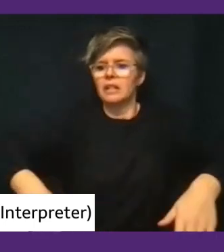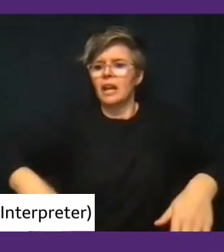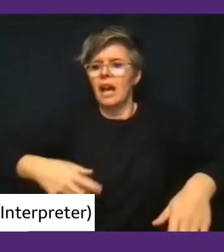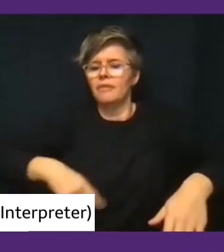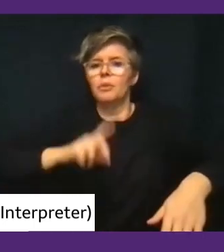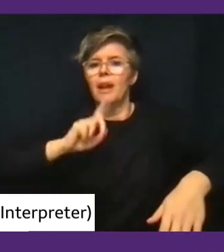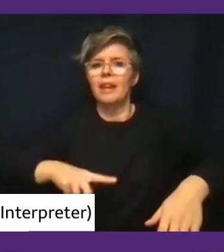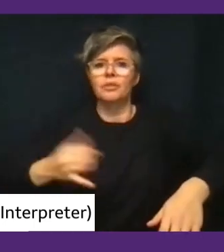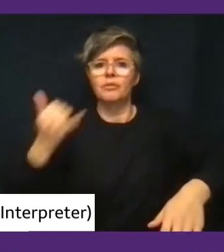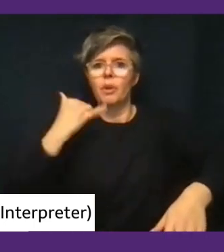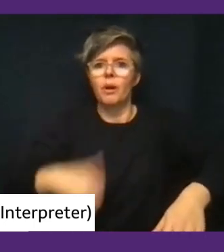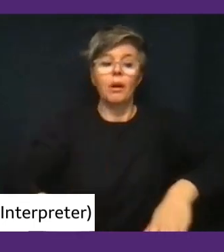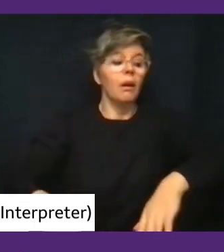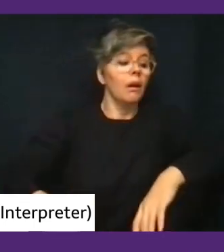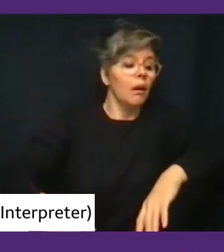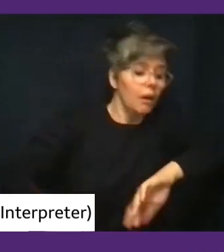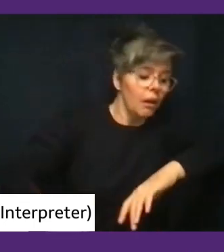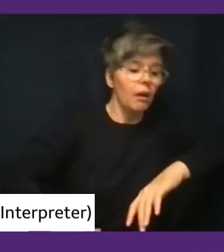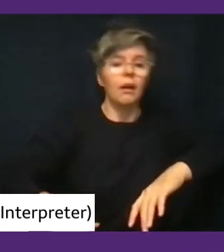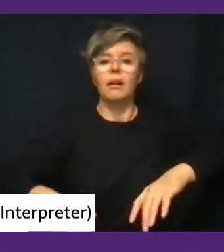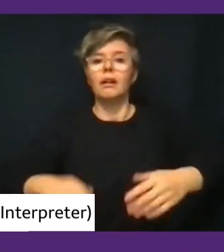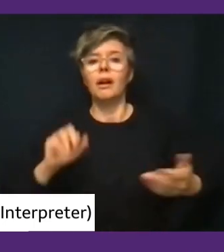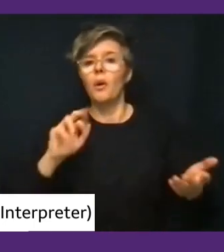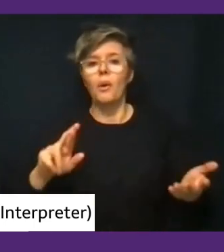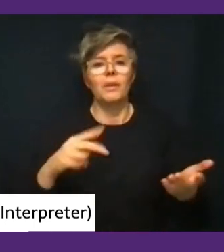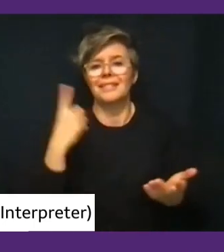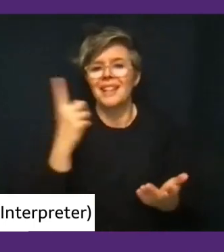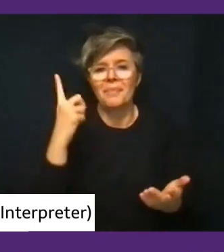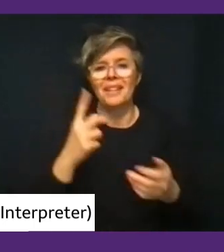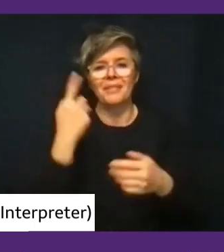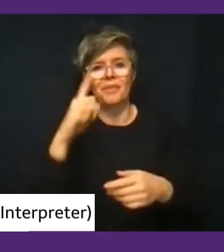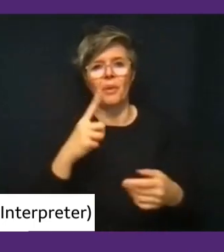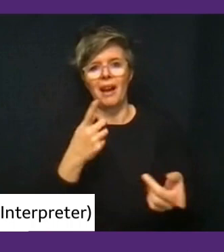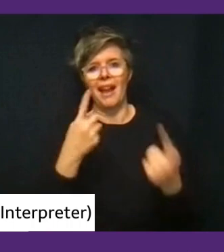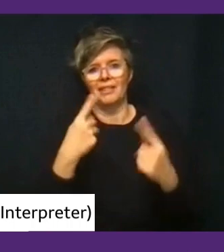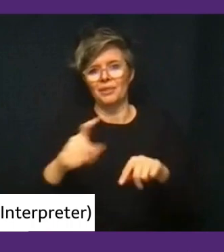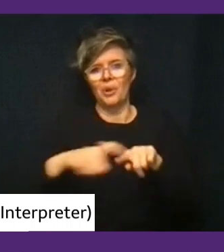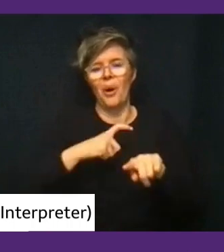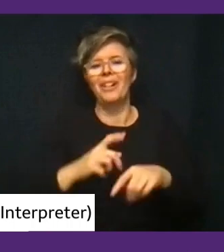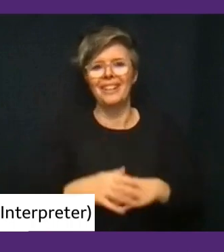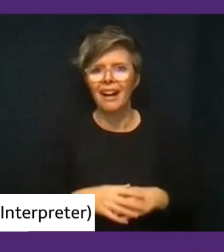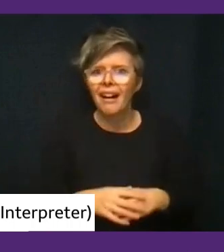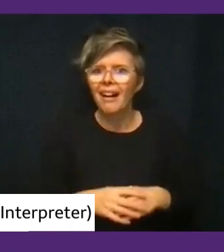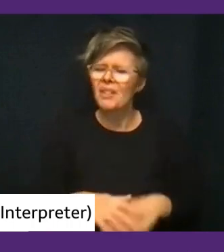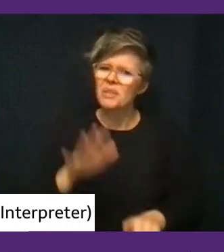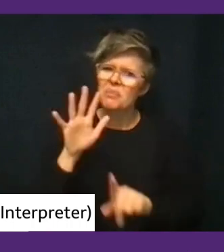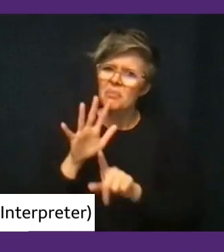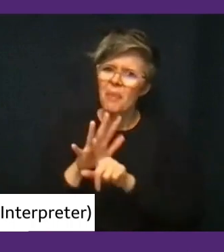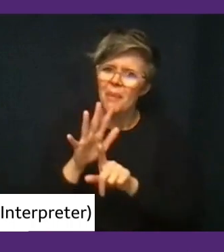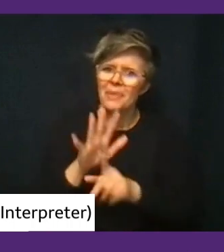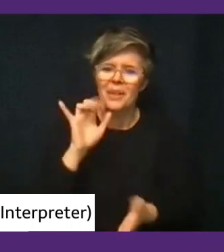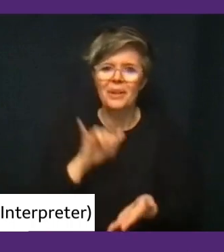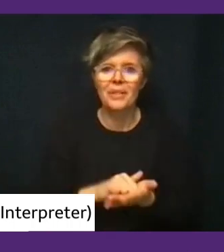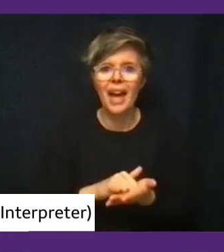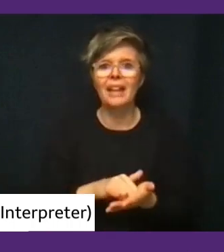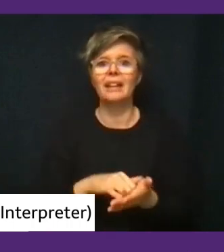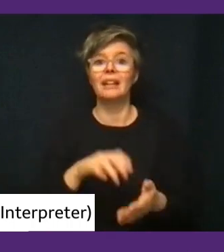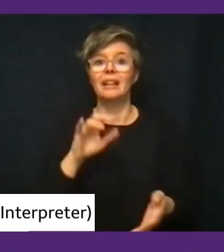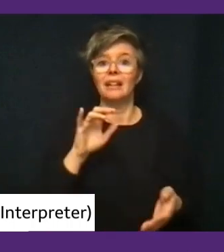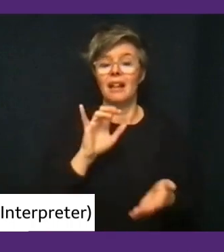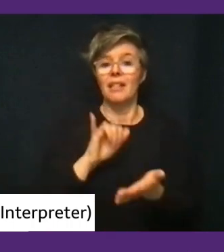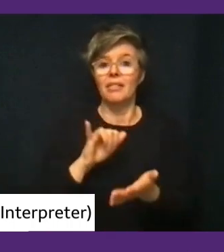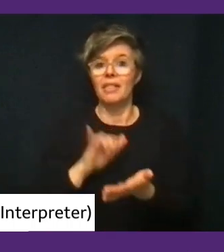call, who were using this. And it became so popular that we actually pulled part of that feature